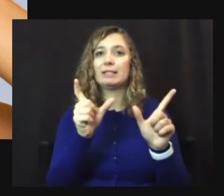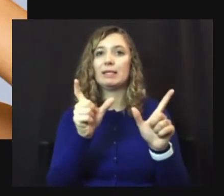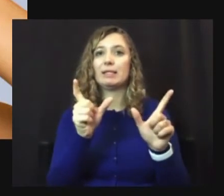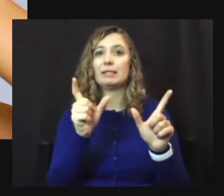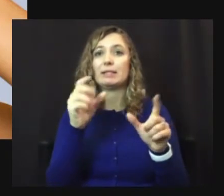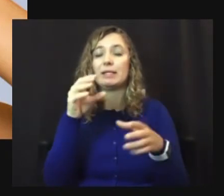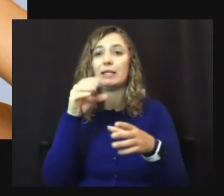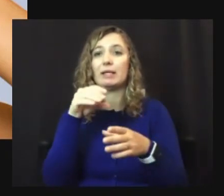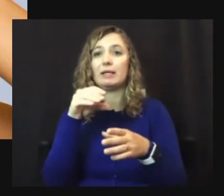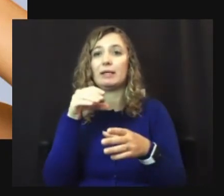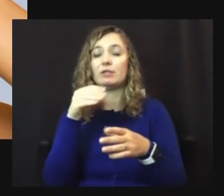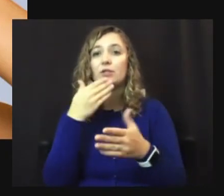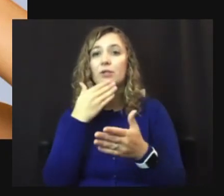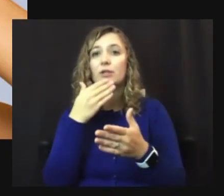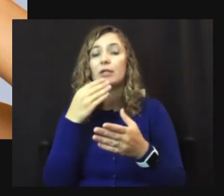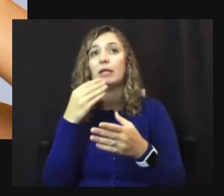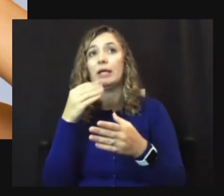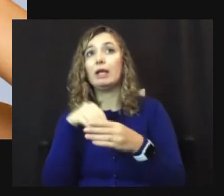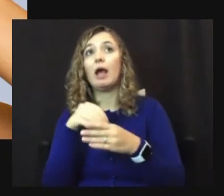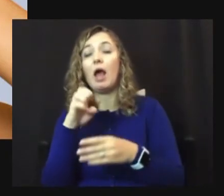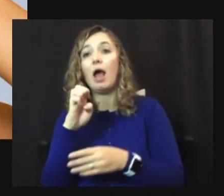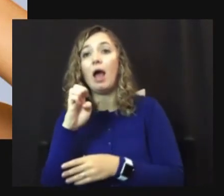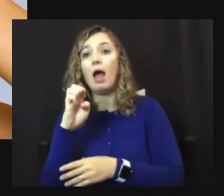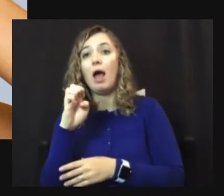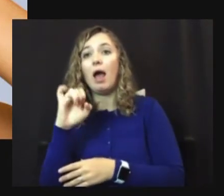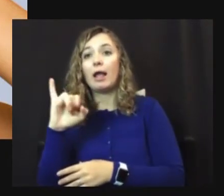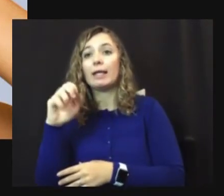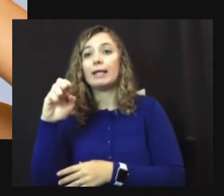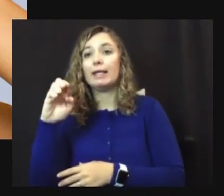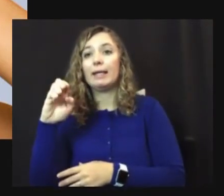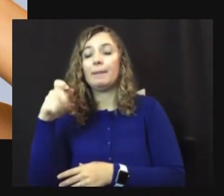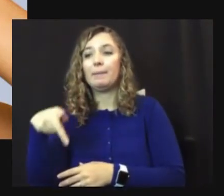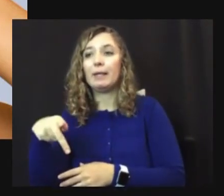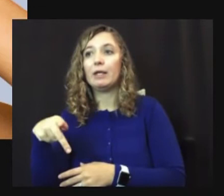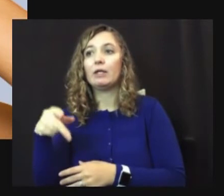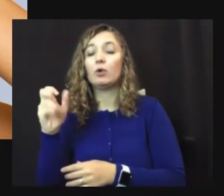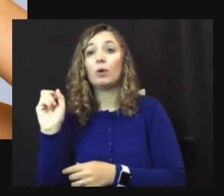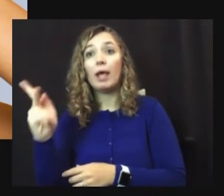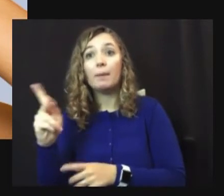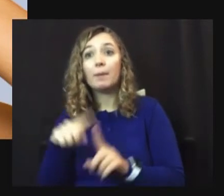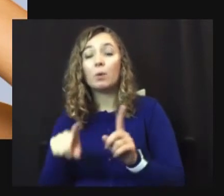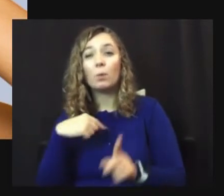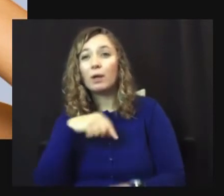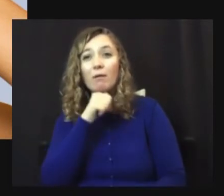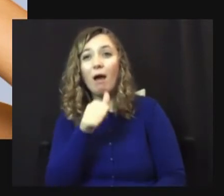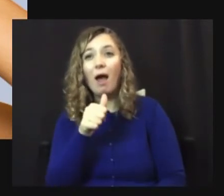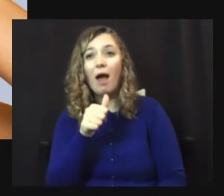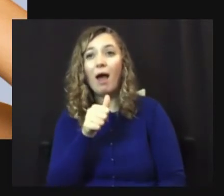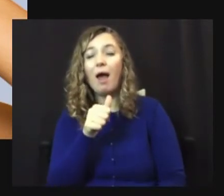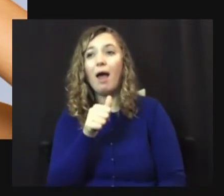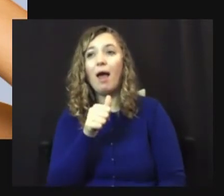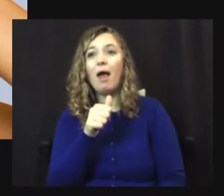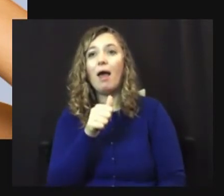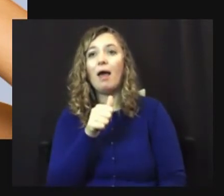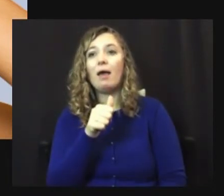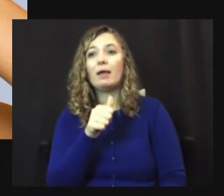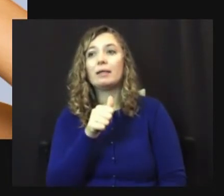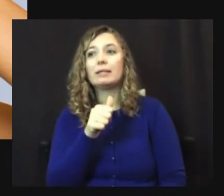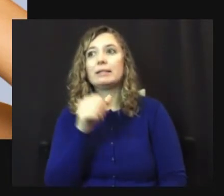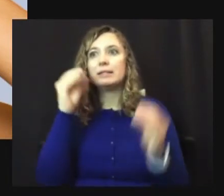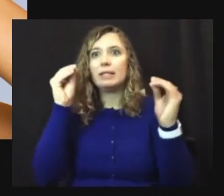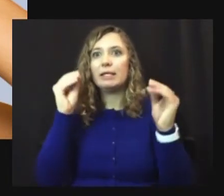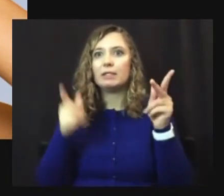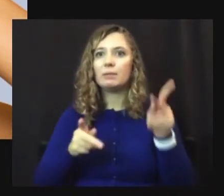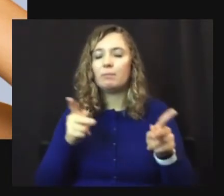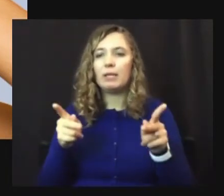okay. But we don't teach autistic people that they have visual planning deficits,